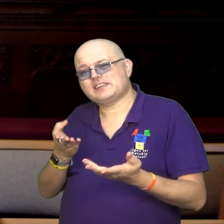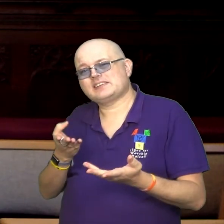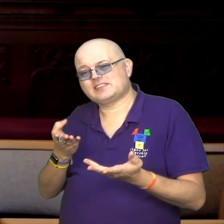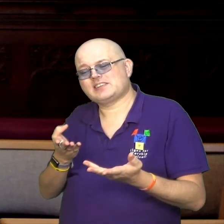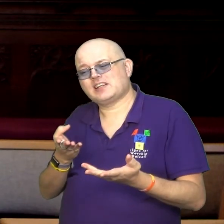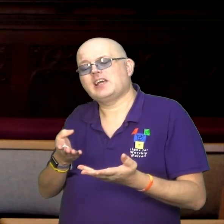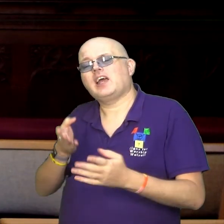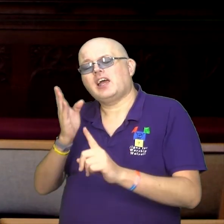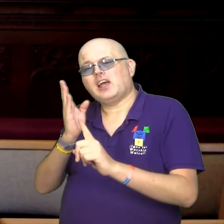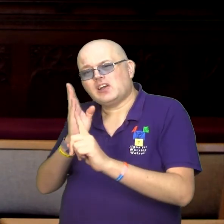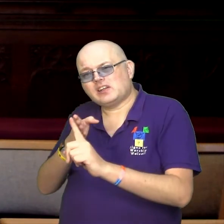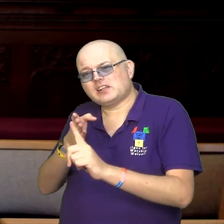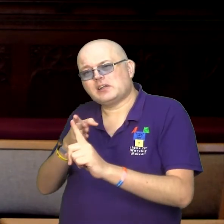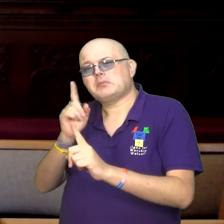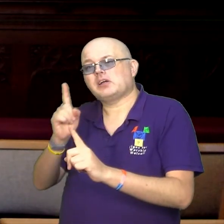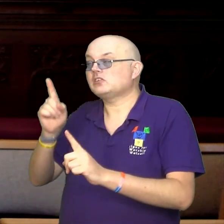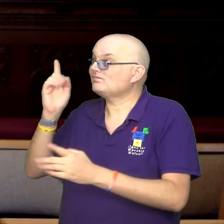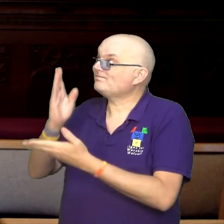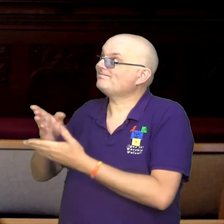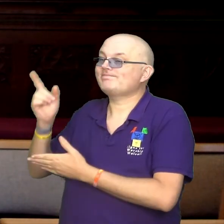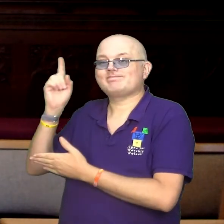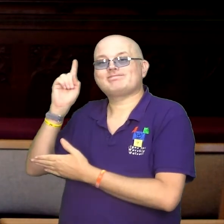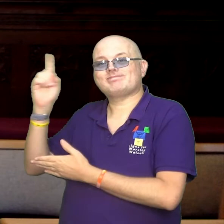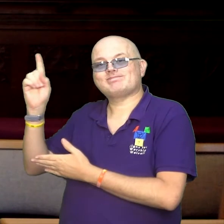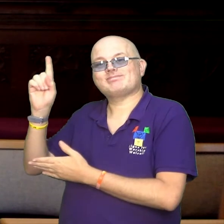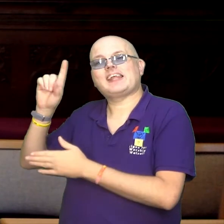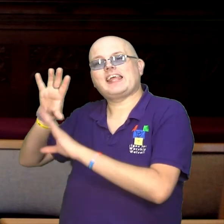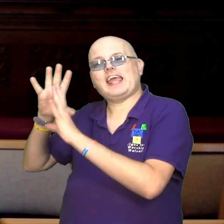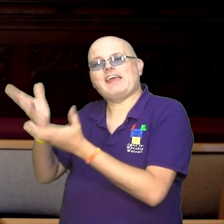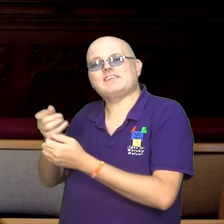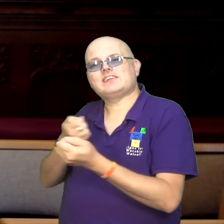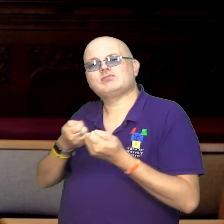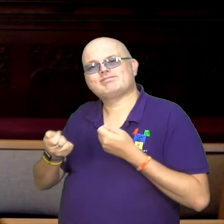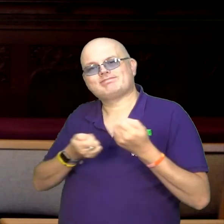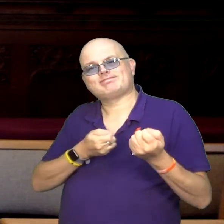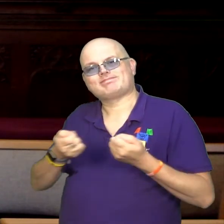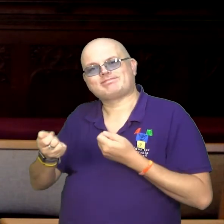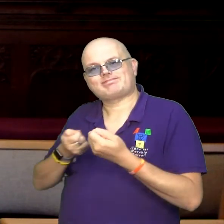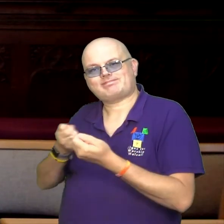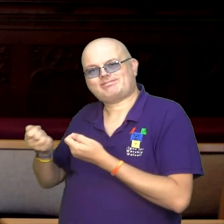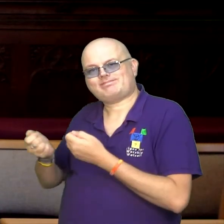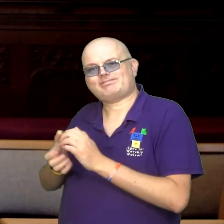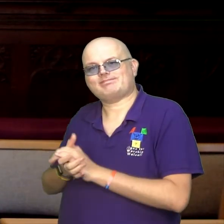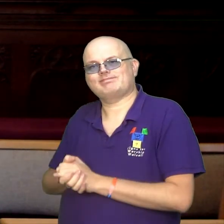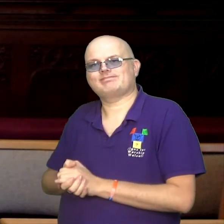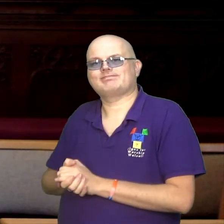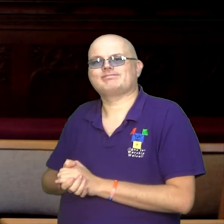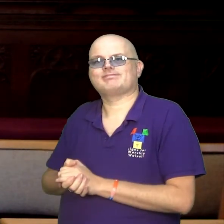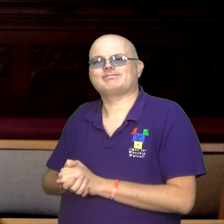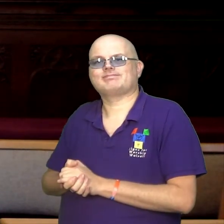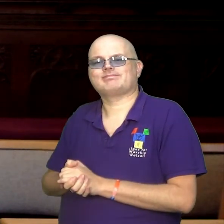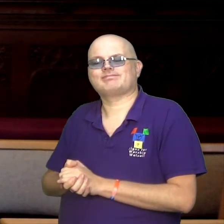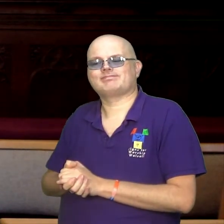it, but trusting that God has everything in control.